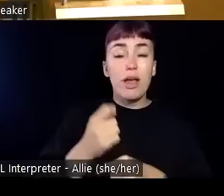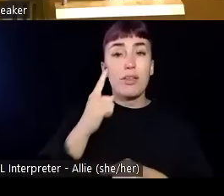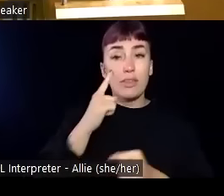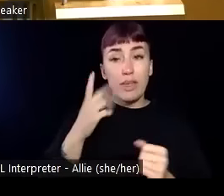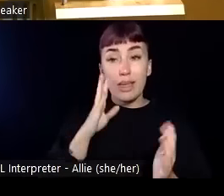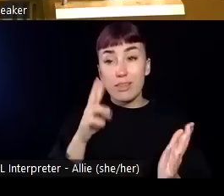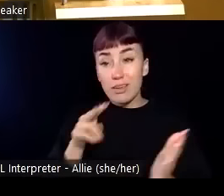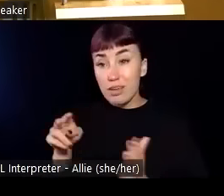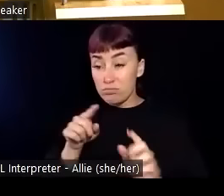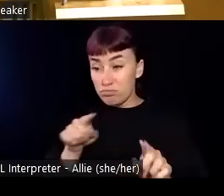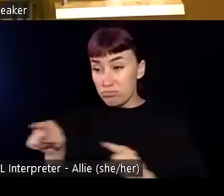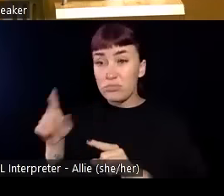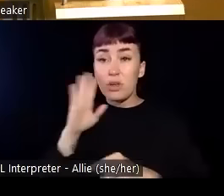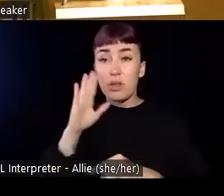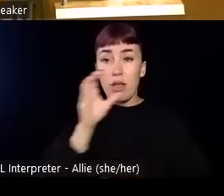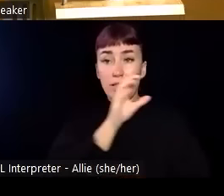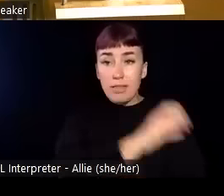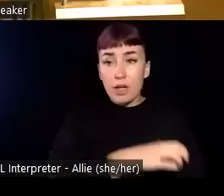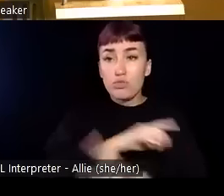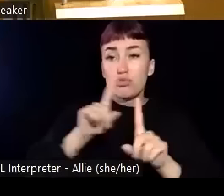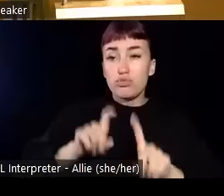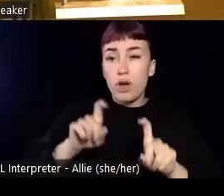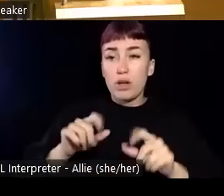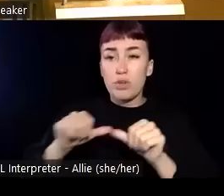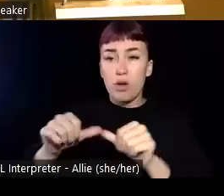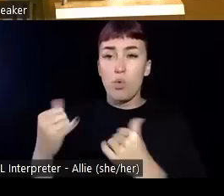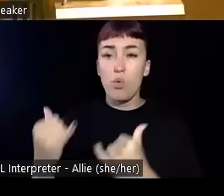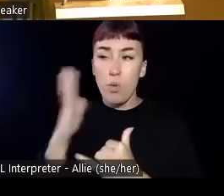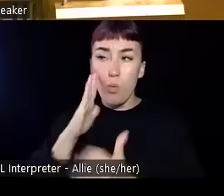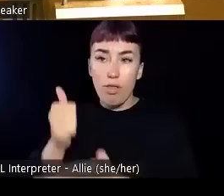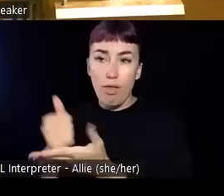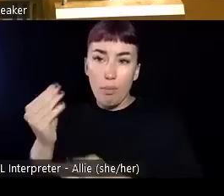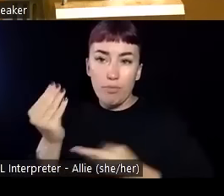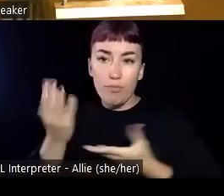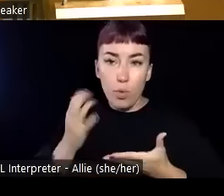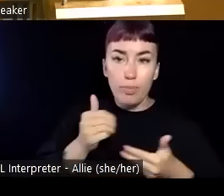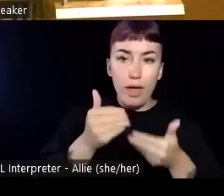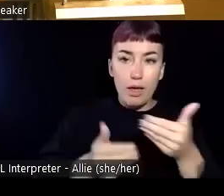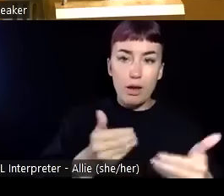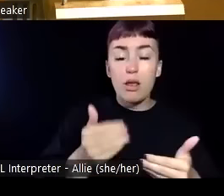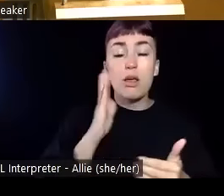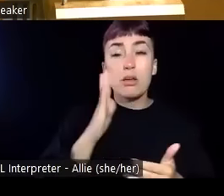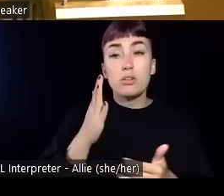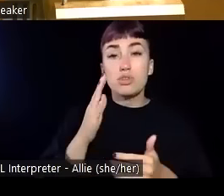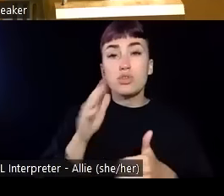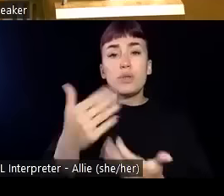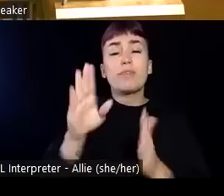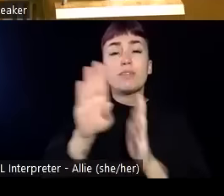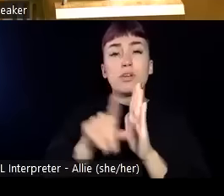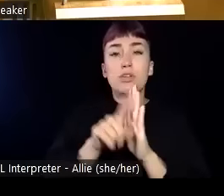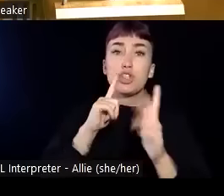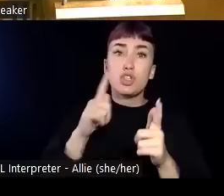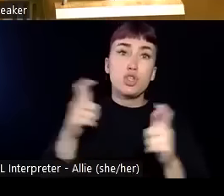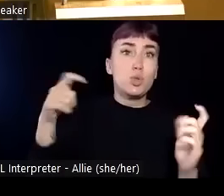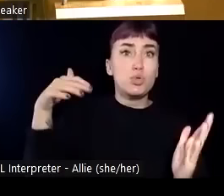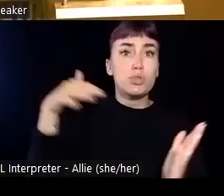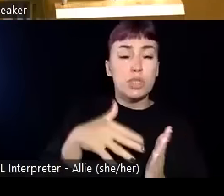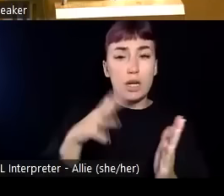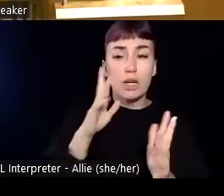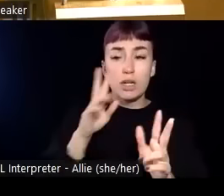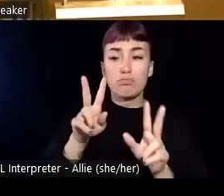clinical trials that are ongoing right now will help inform this a little bit. So to give you some background, there is a huge study